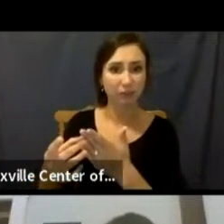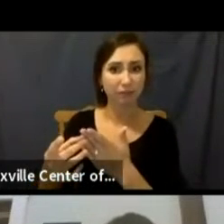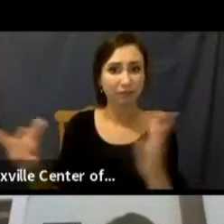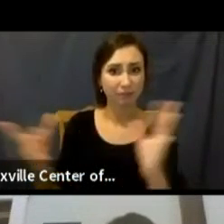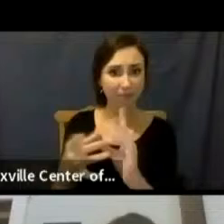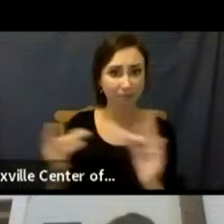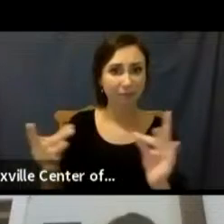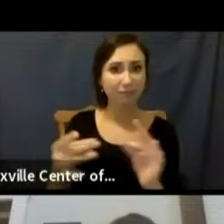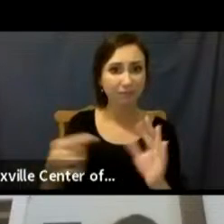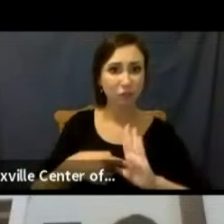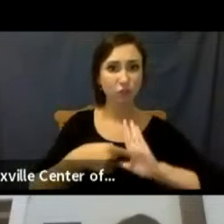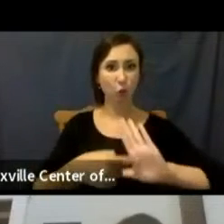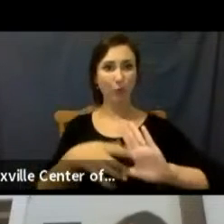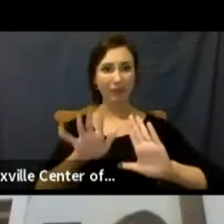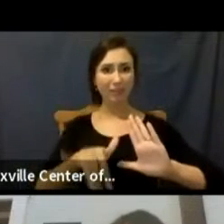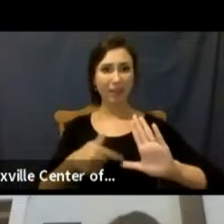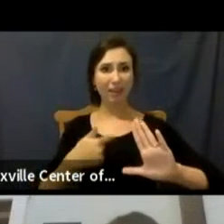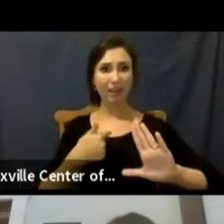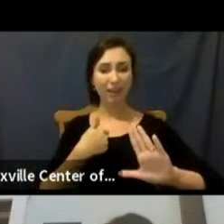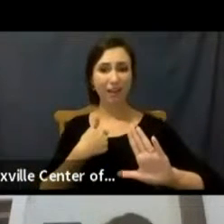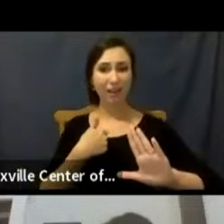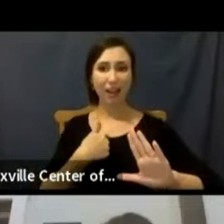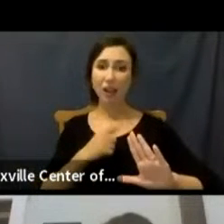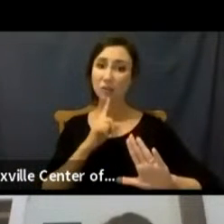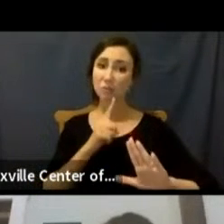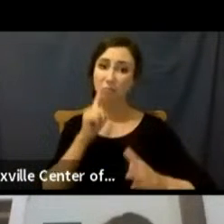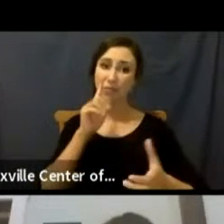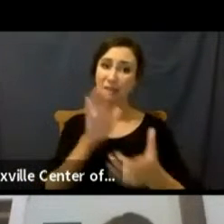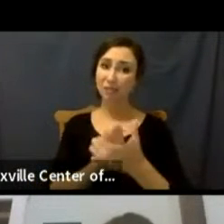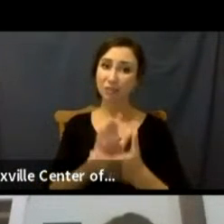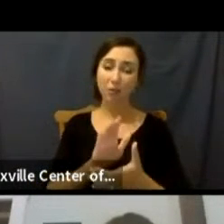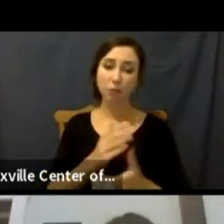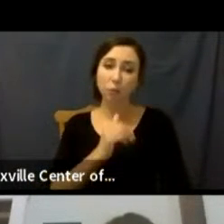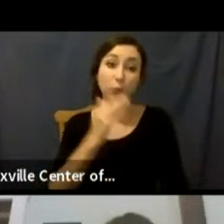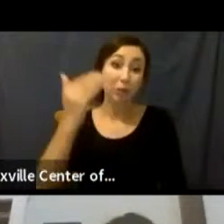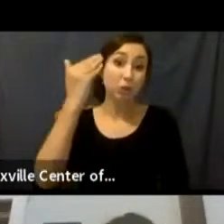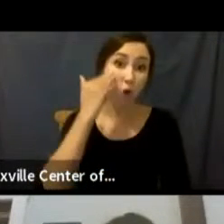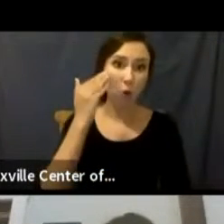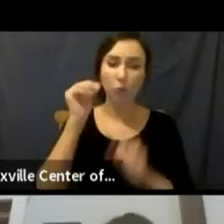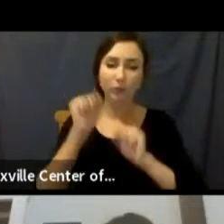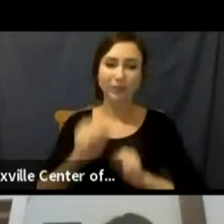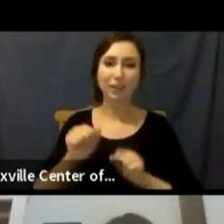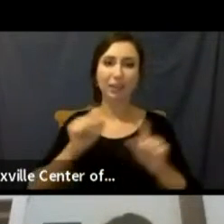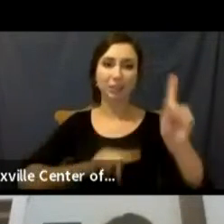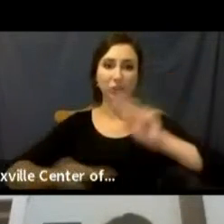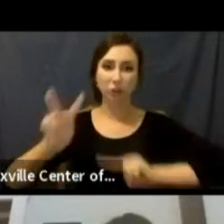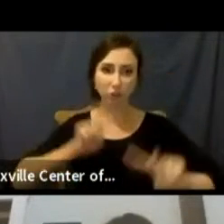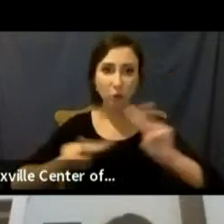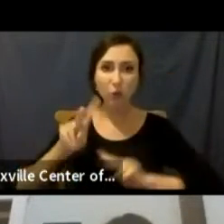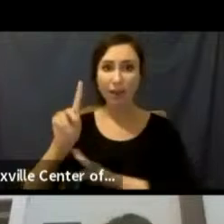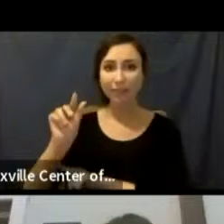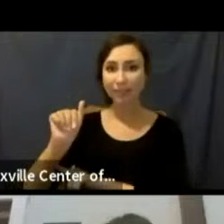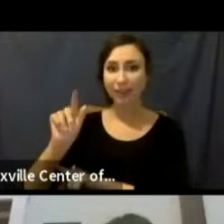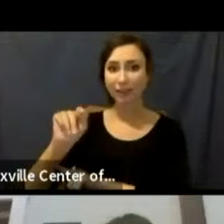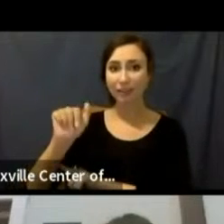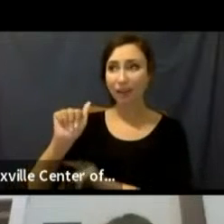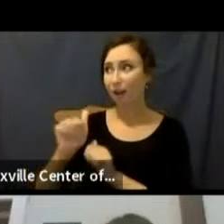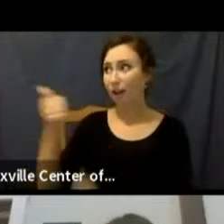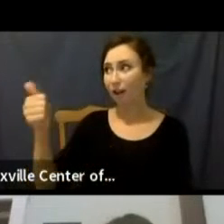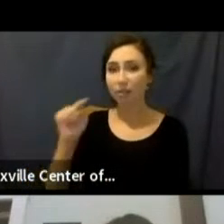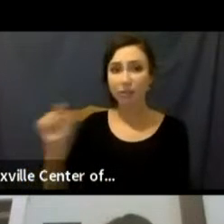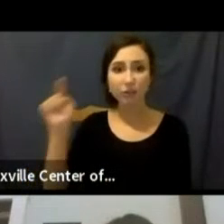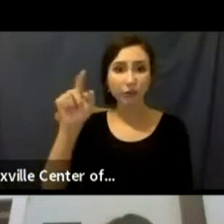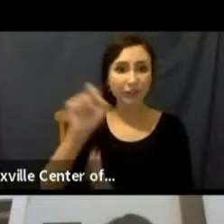sending a message. And I believe that really will. And we know that. I don't have to believe it. We can look at the data from other states, other